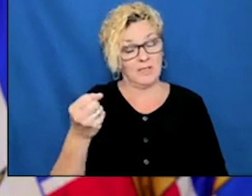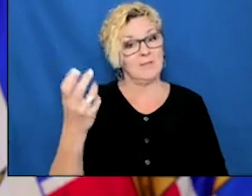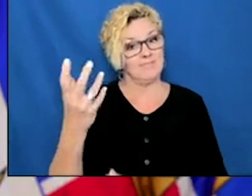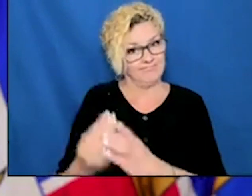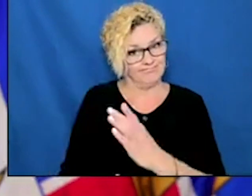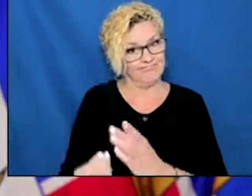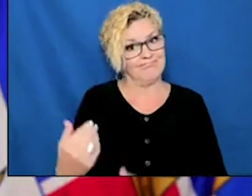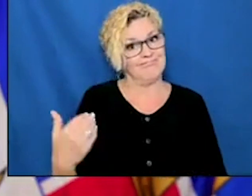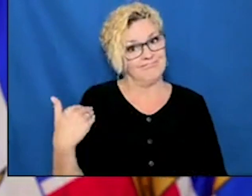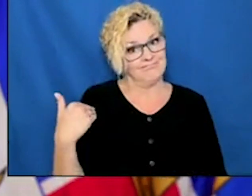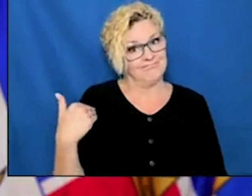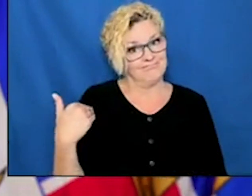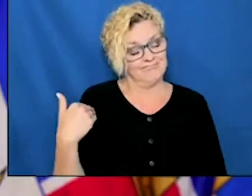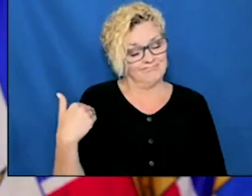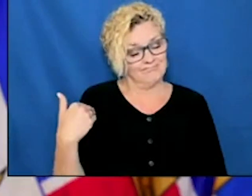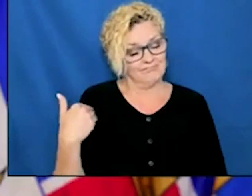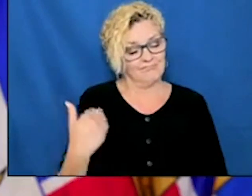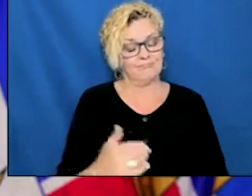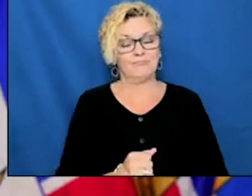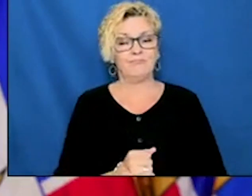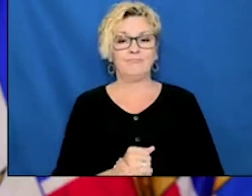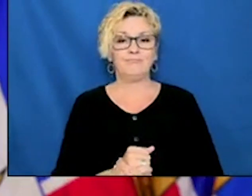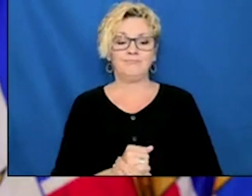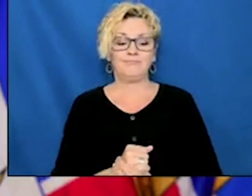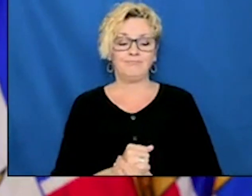VCH, and 2 people in their 50s.